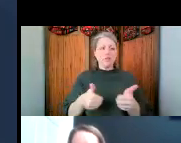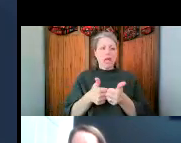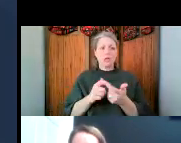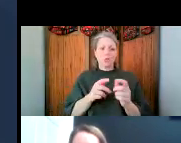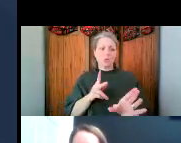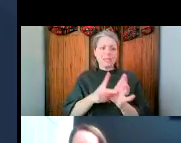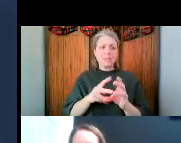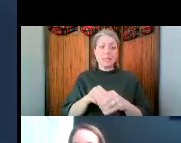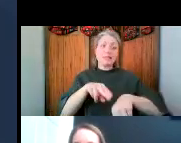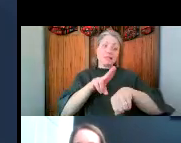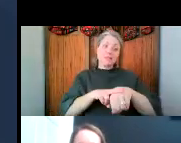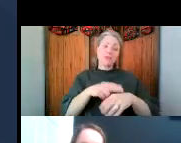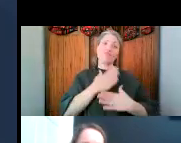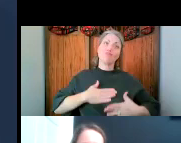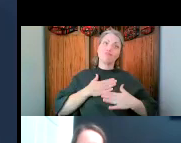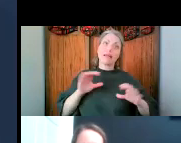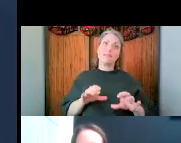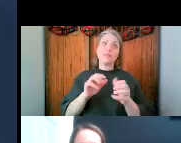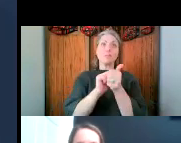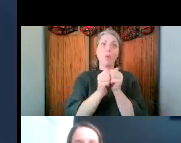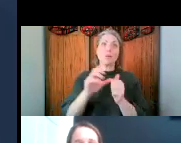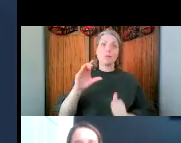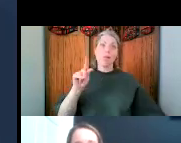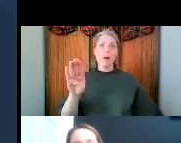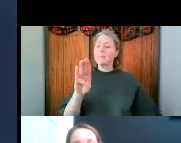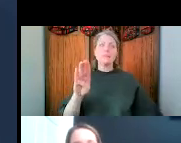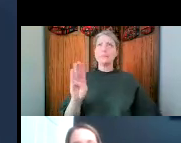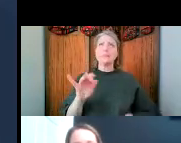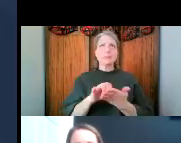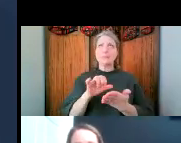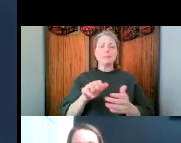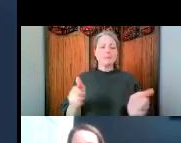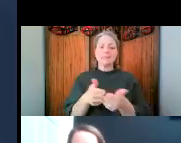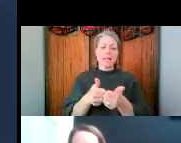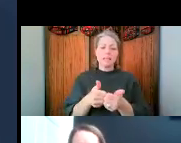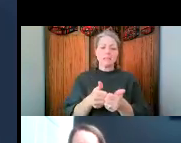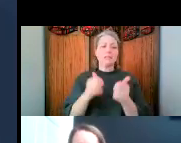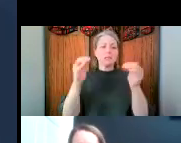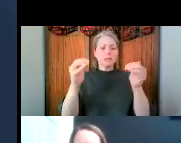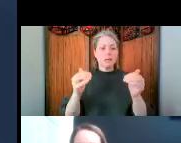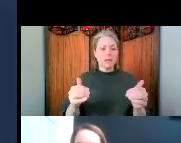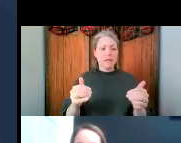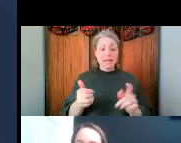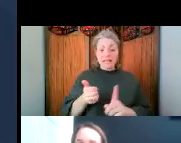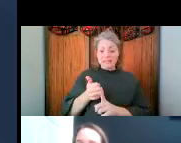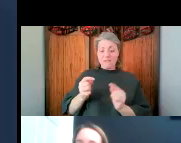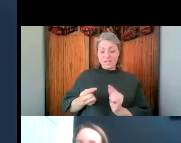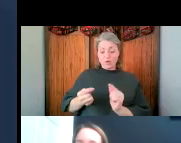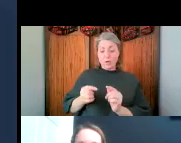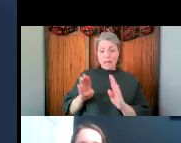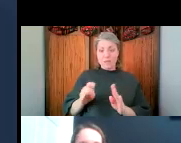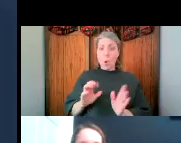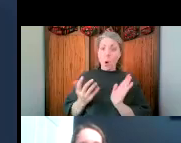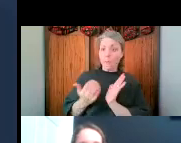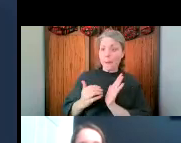as typical leisure activities like sports and clubs. We might associate self-interest behaviors or repetitive behaviors with